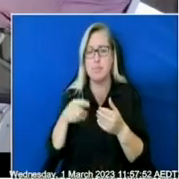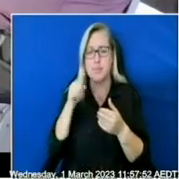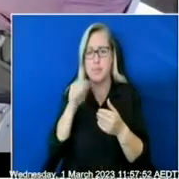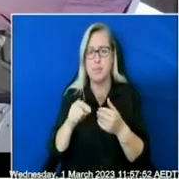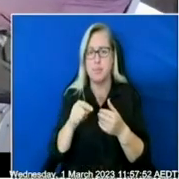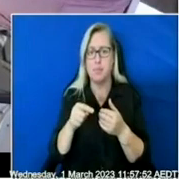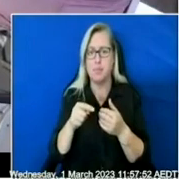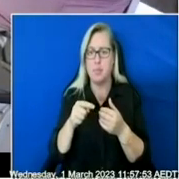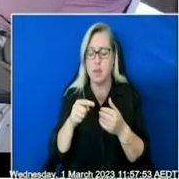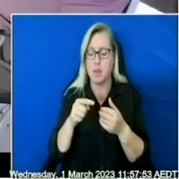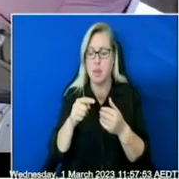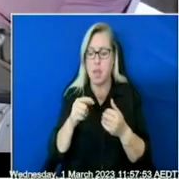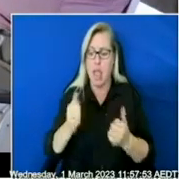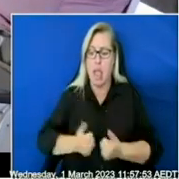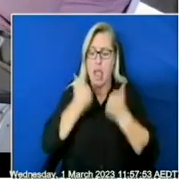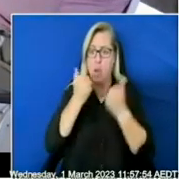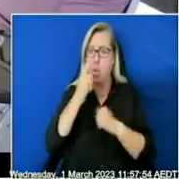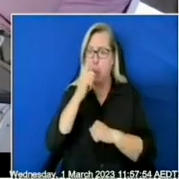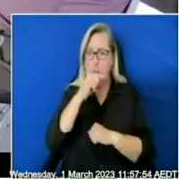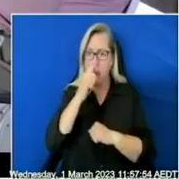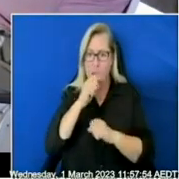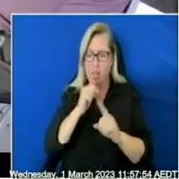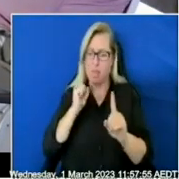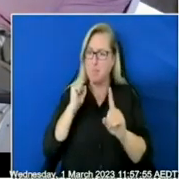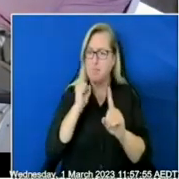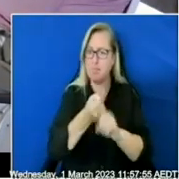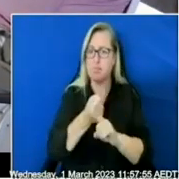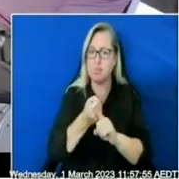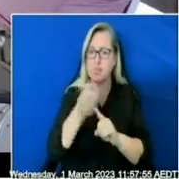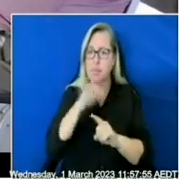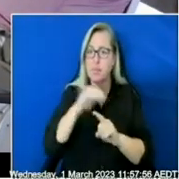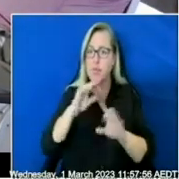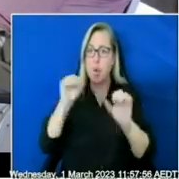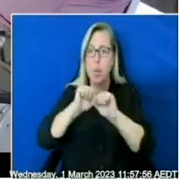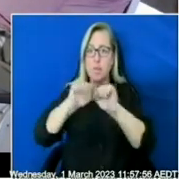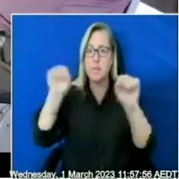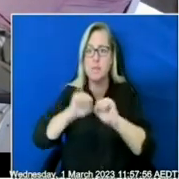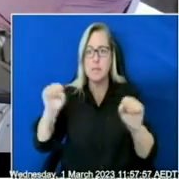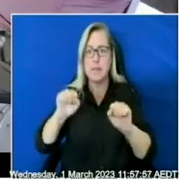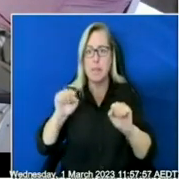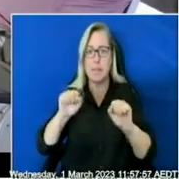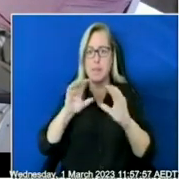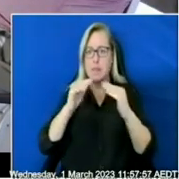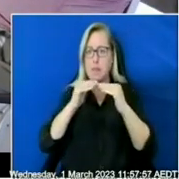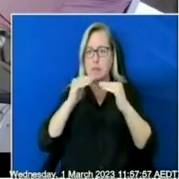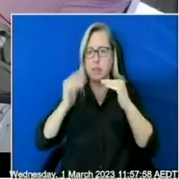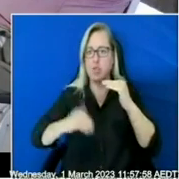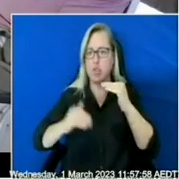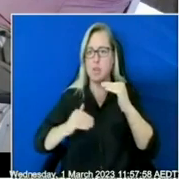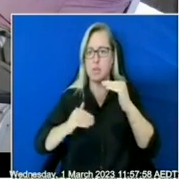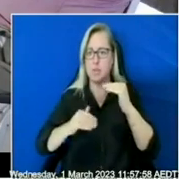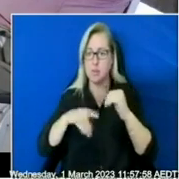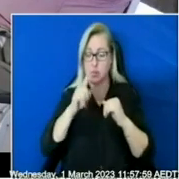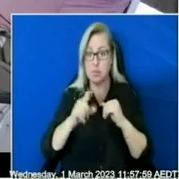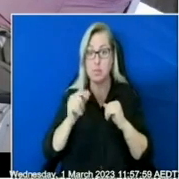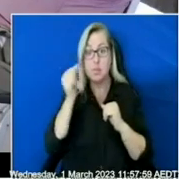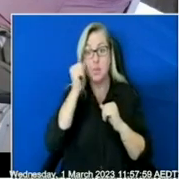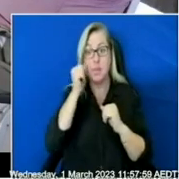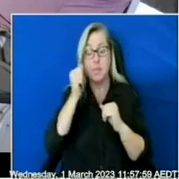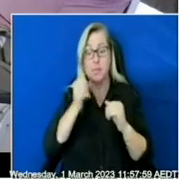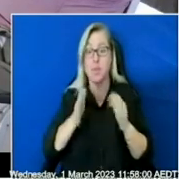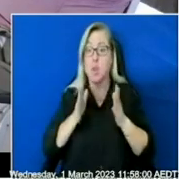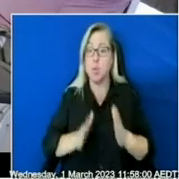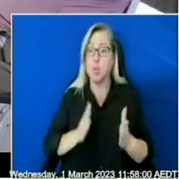main objective is a systemic injustice. Now there is of course there's an element of human rights in there, but is that going to change